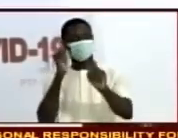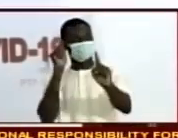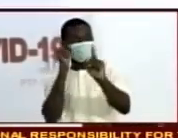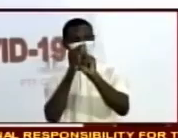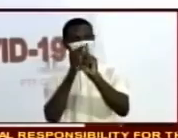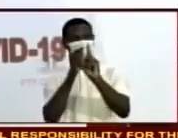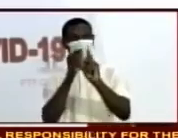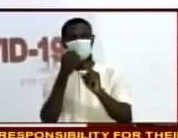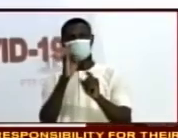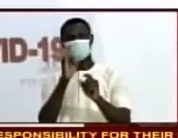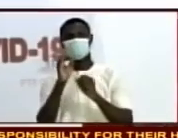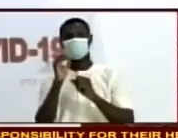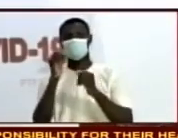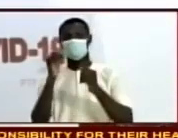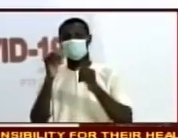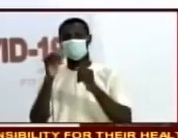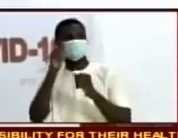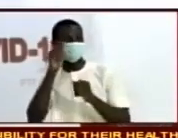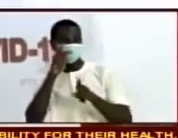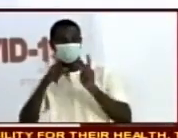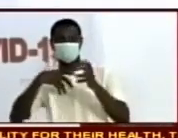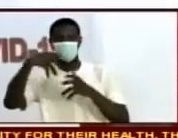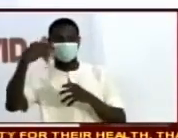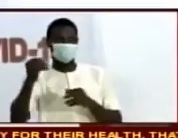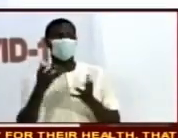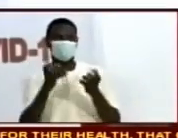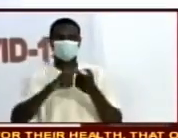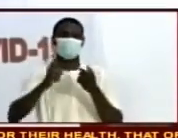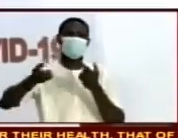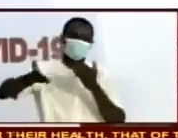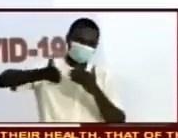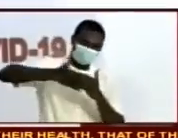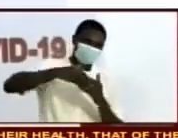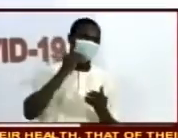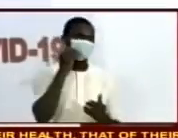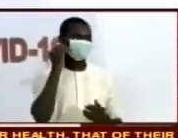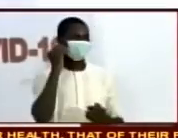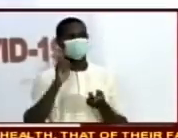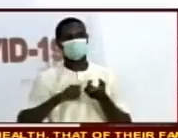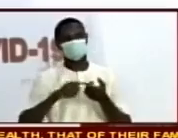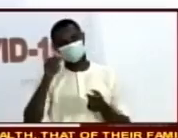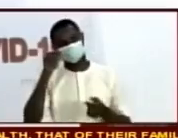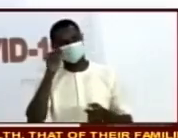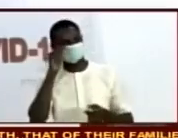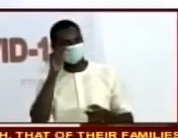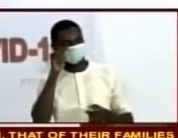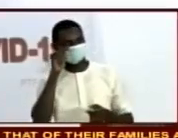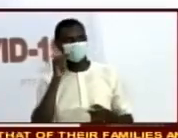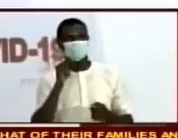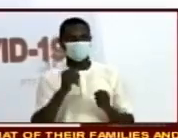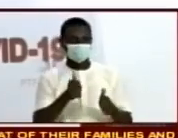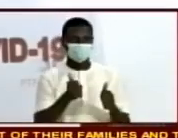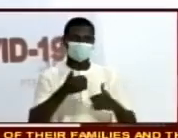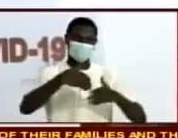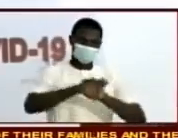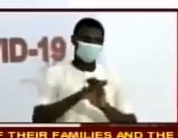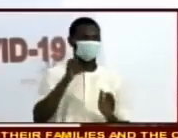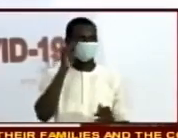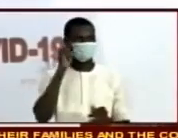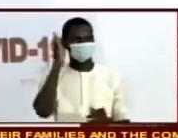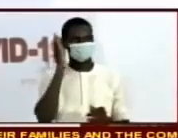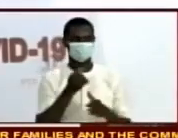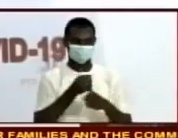the Nigerians outside, is to get back home to the country. And then, once we're in, we can now start, sorting